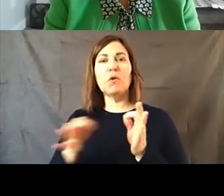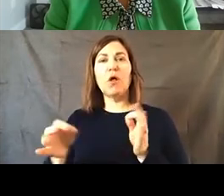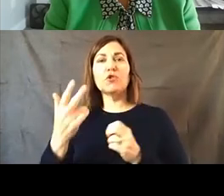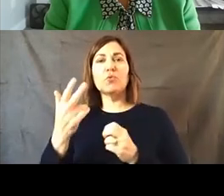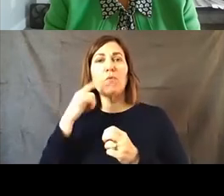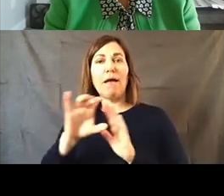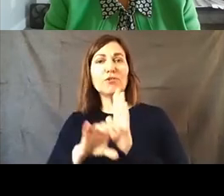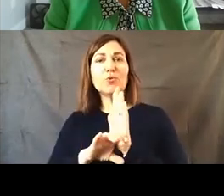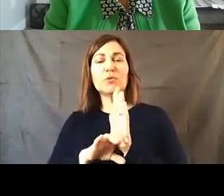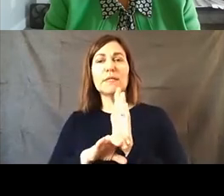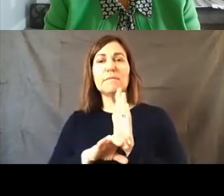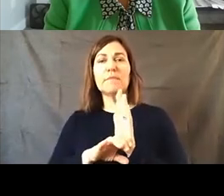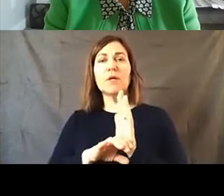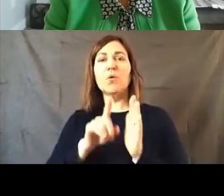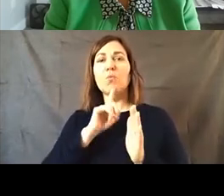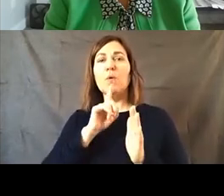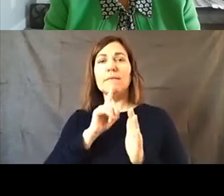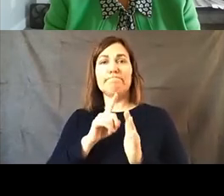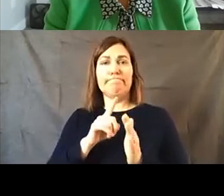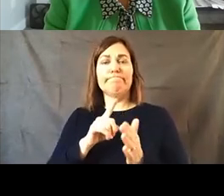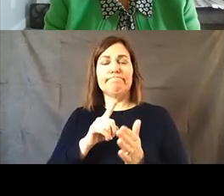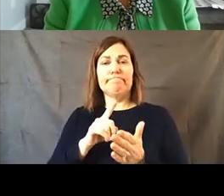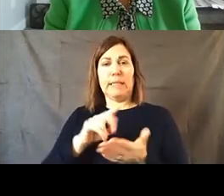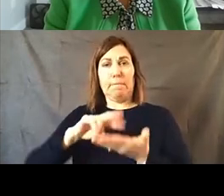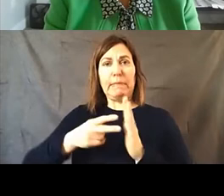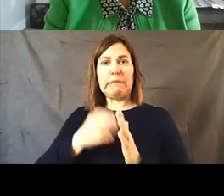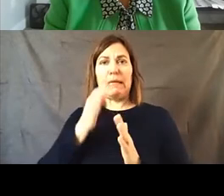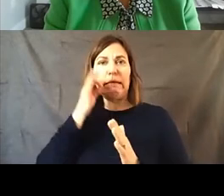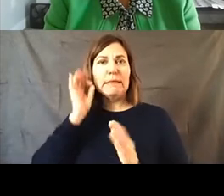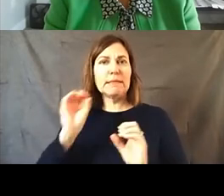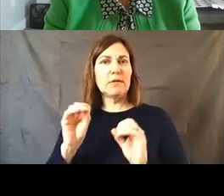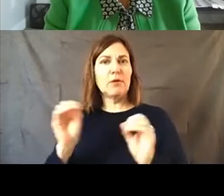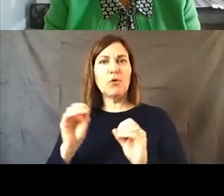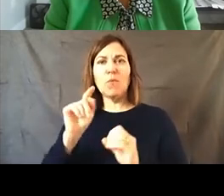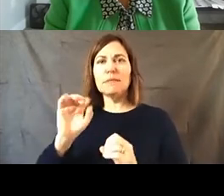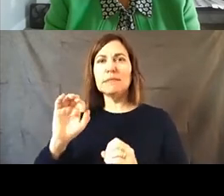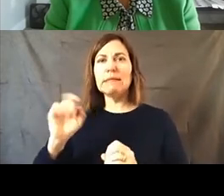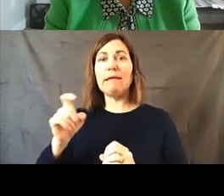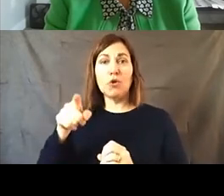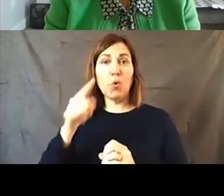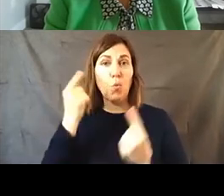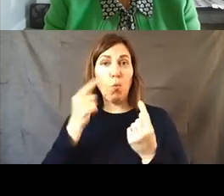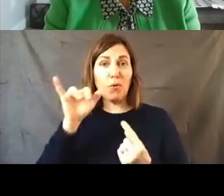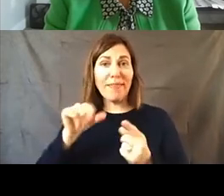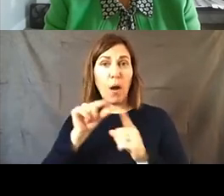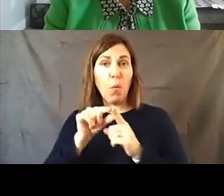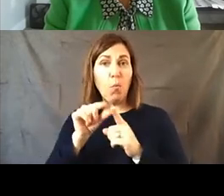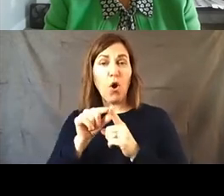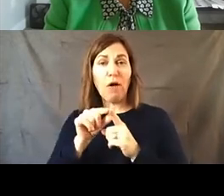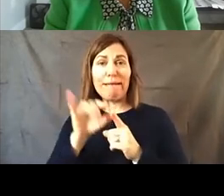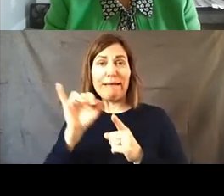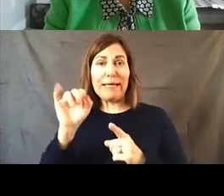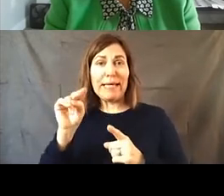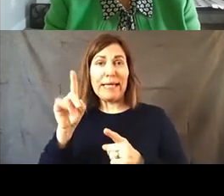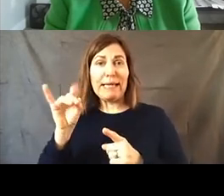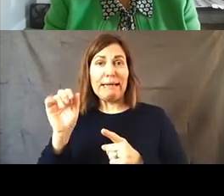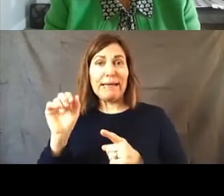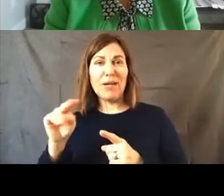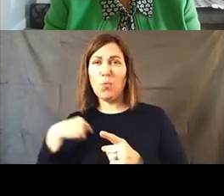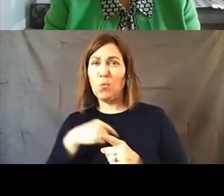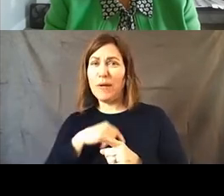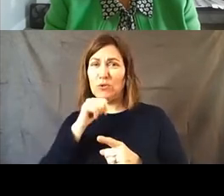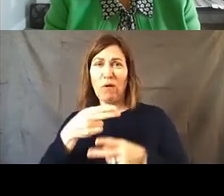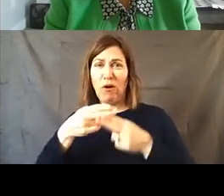excluding Indians not taxed. If you're wondering about the term Indian, because we don't really refer to ourselves as Indian,